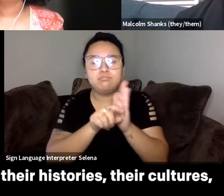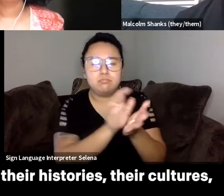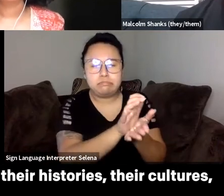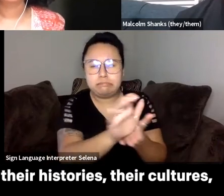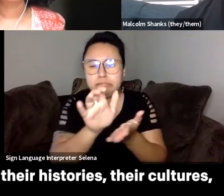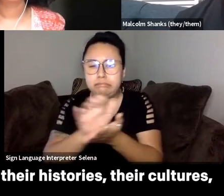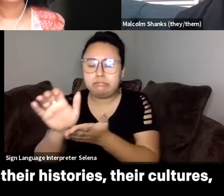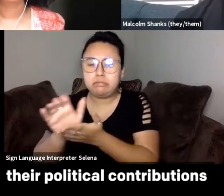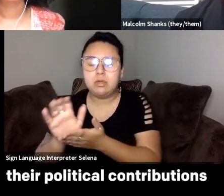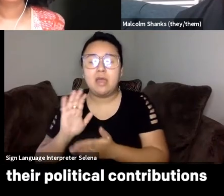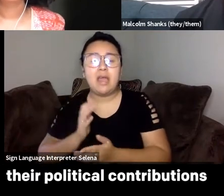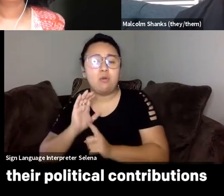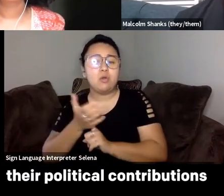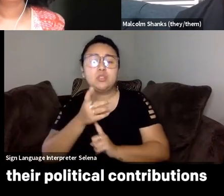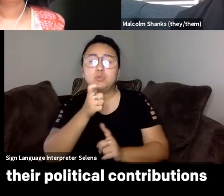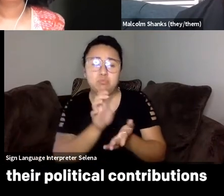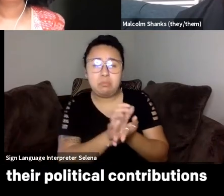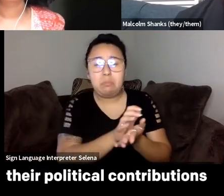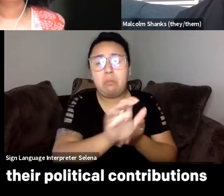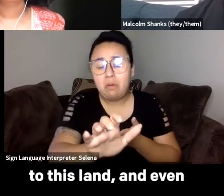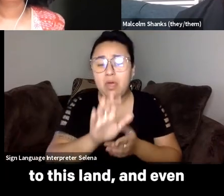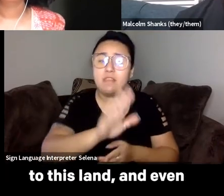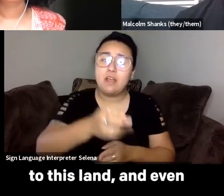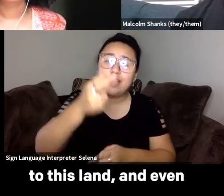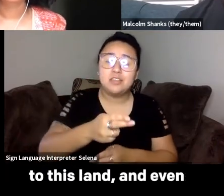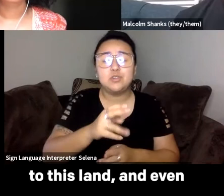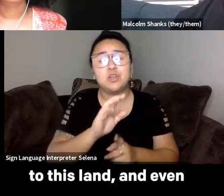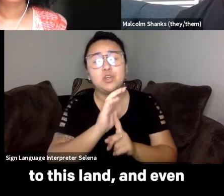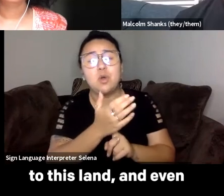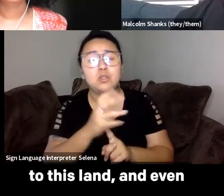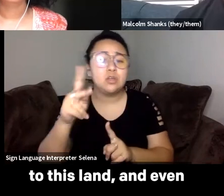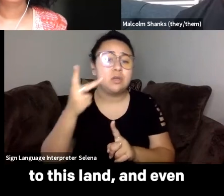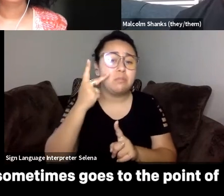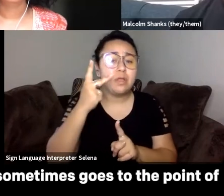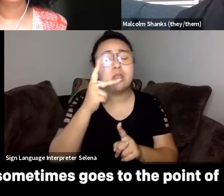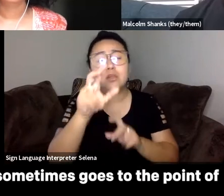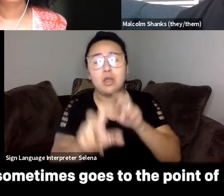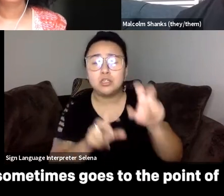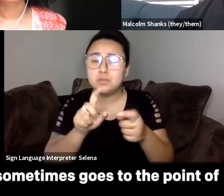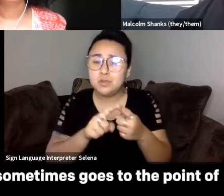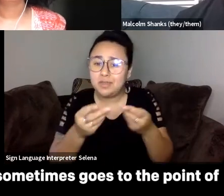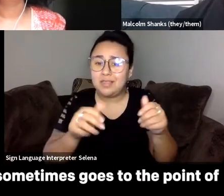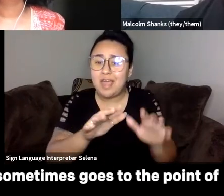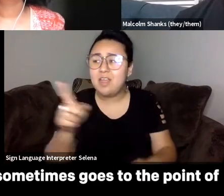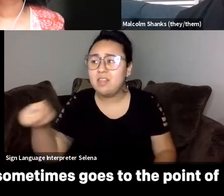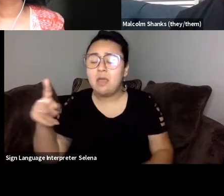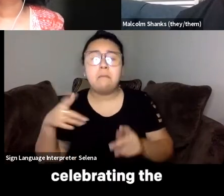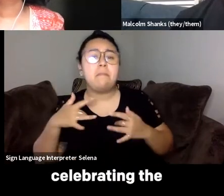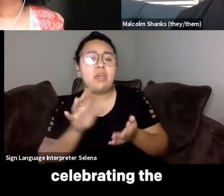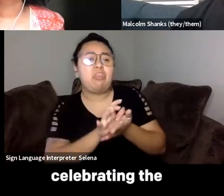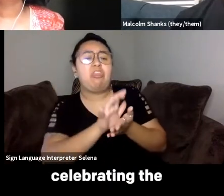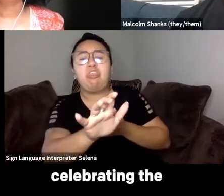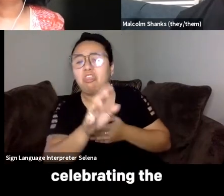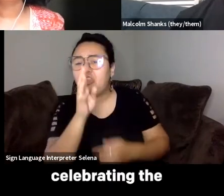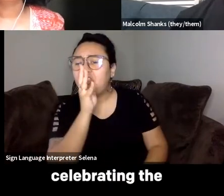peoples, their histories, their cultures, their political contributions to this land, and even sometimes goes to the